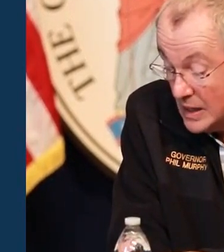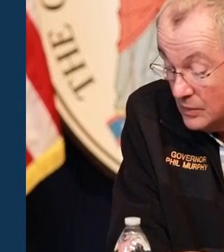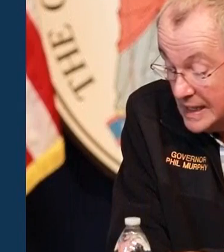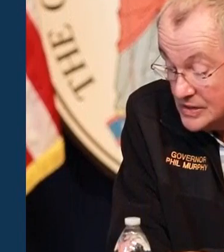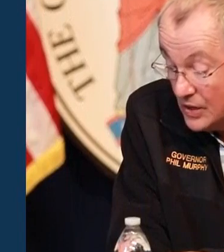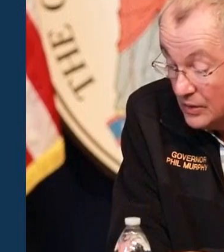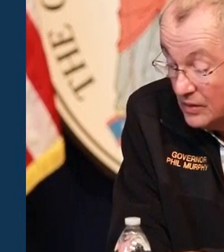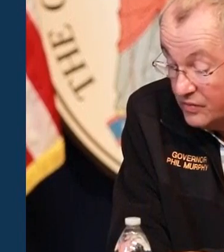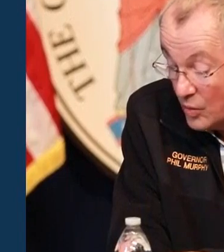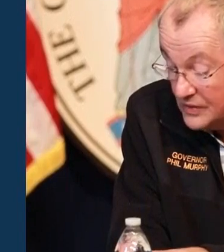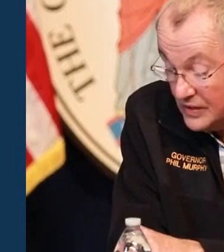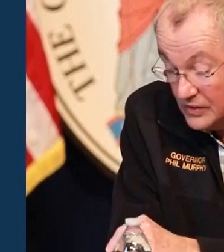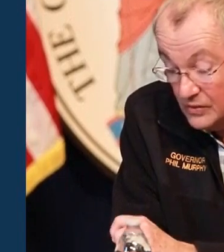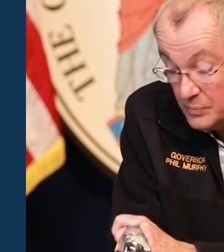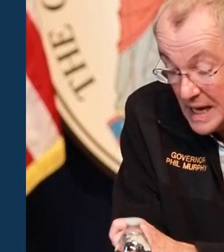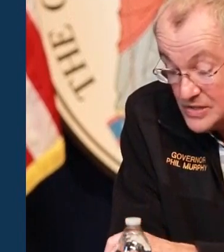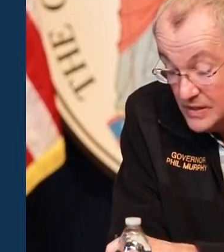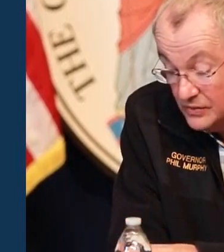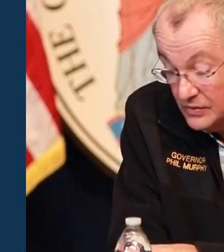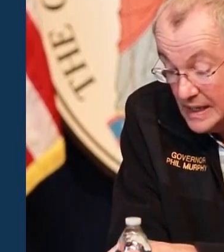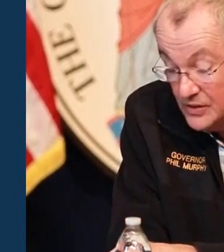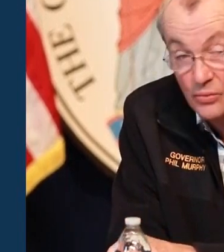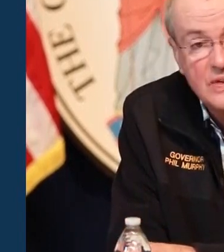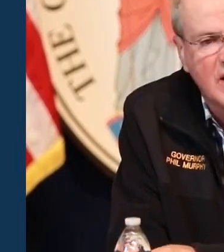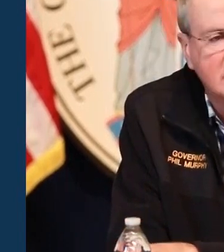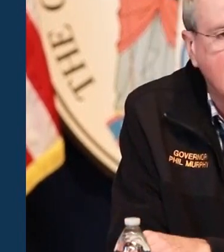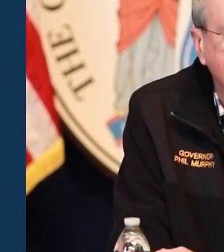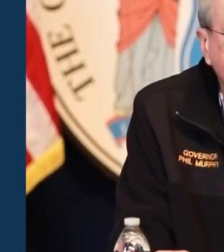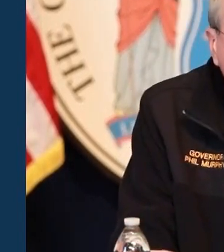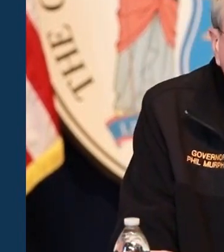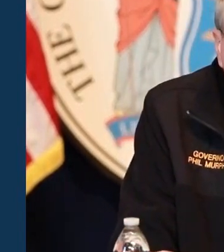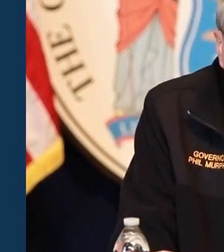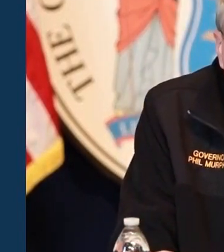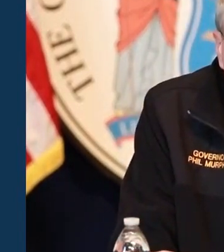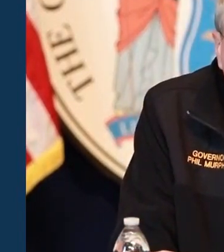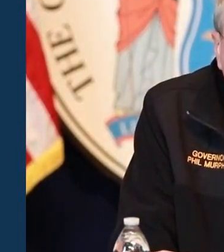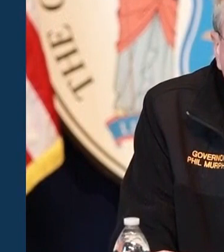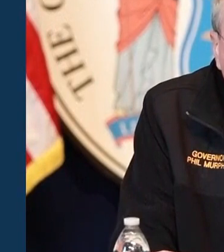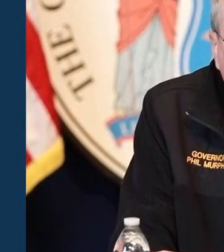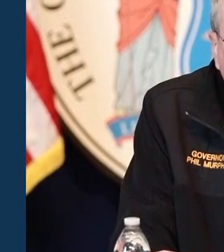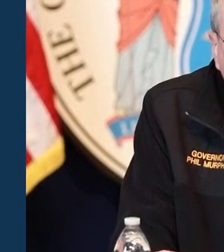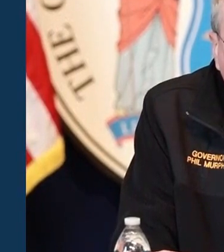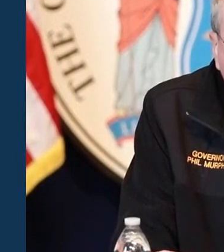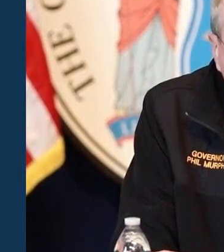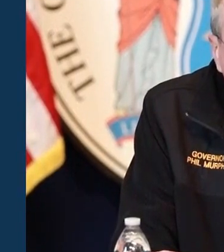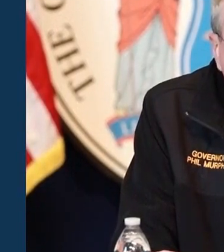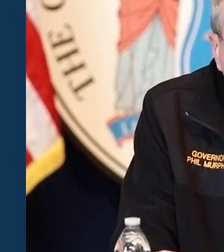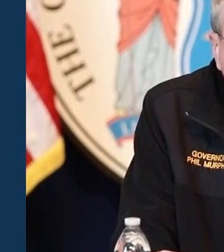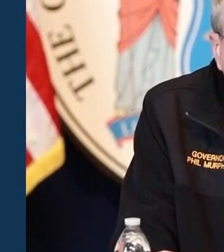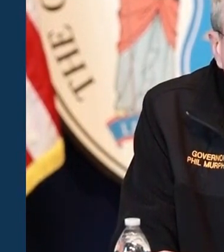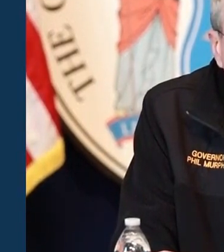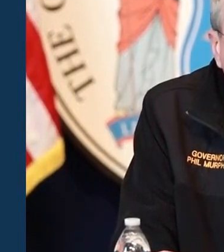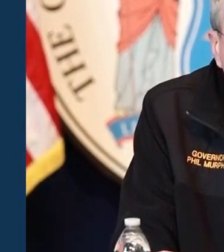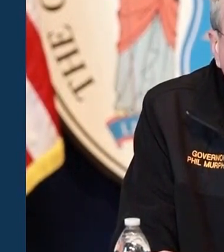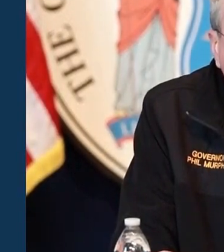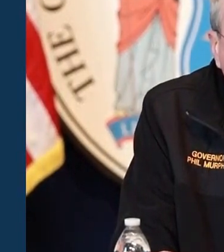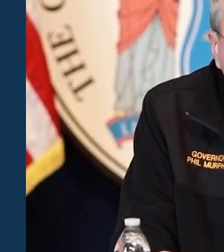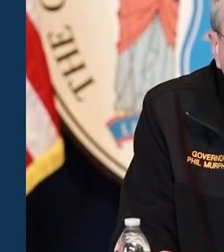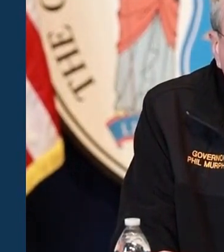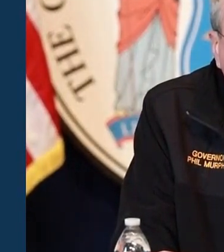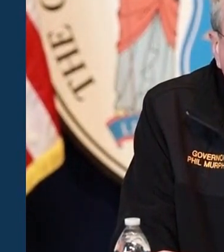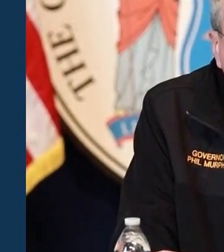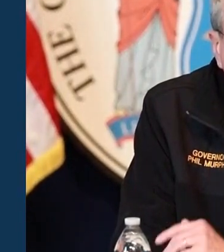right now a total of 46 positives and 3 fatalities. And that's good news because that was red just